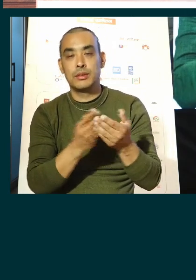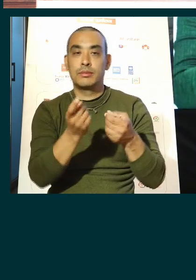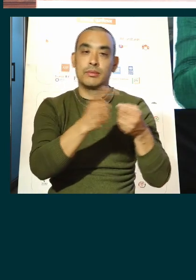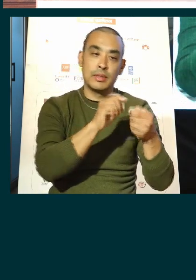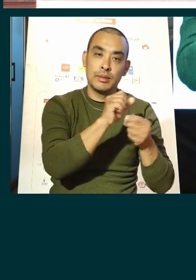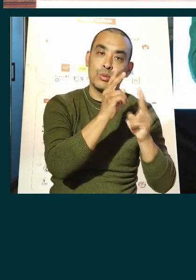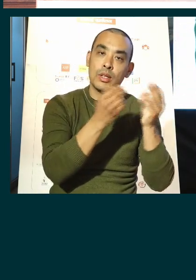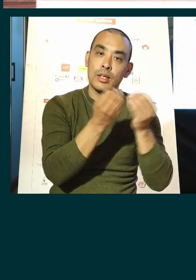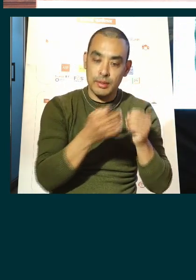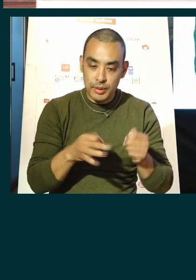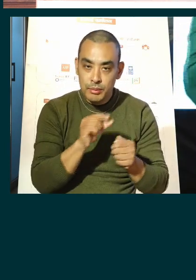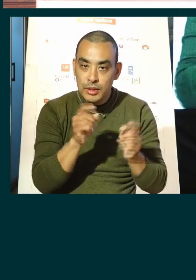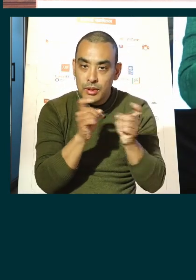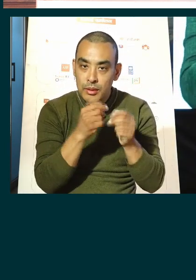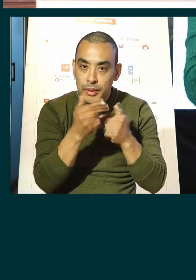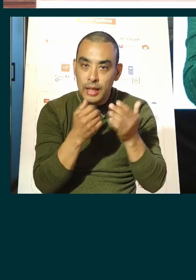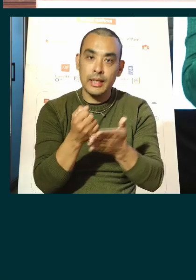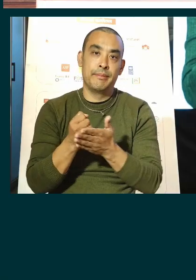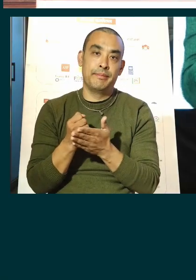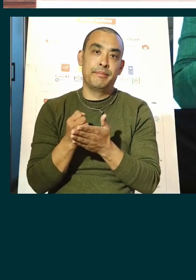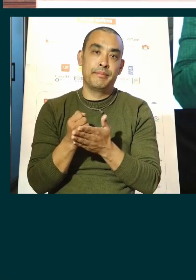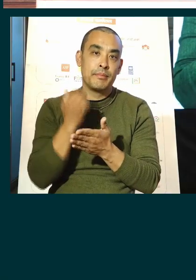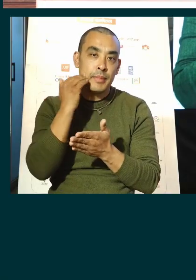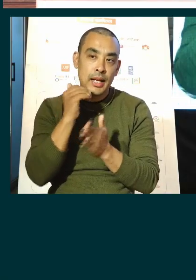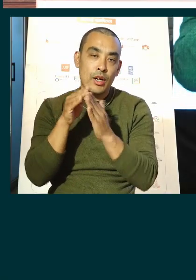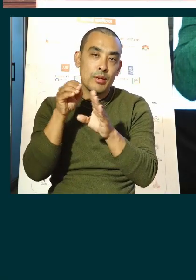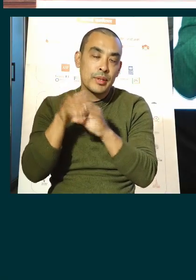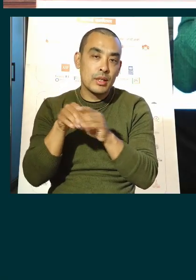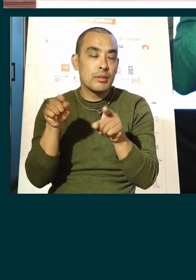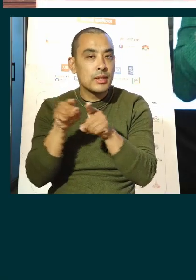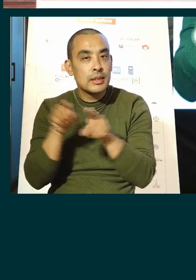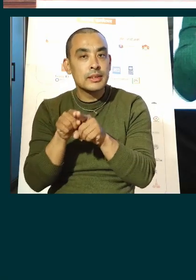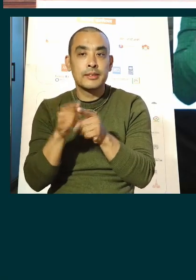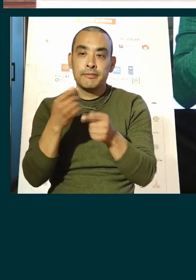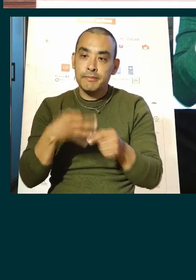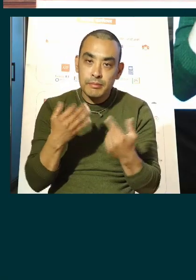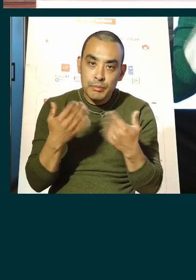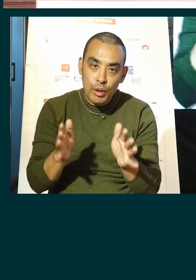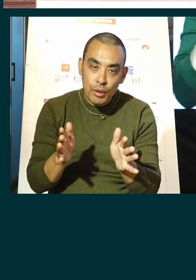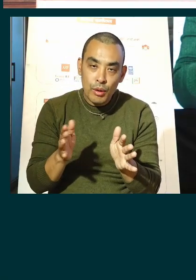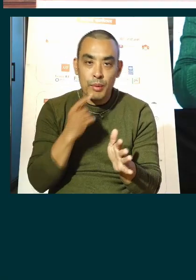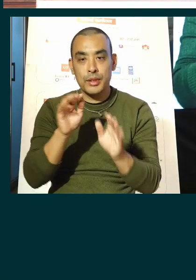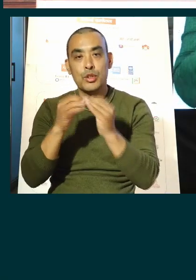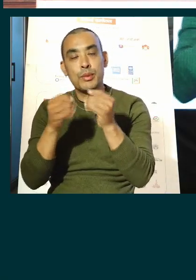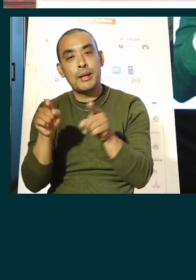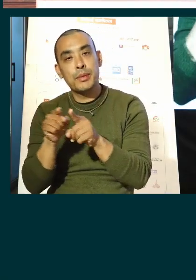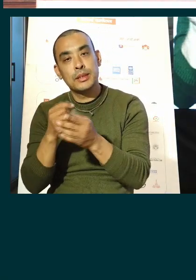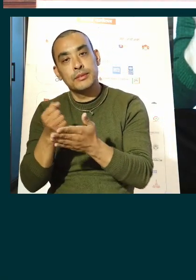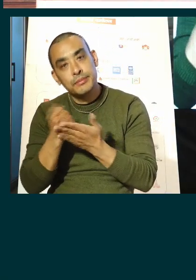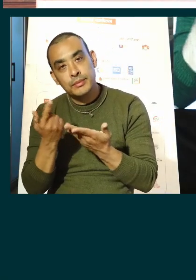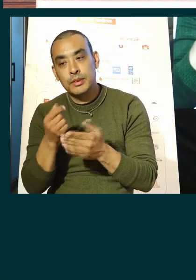they were talking about the menstruation. They are supporting the women at home when they are menstruating. The community and family have